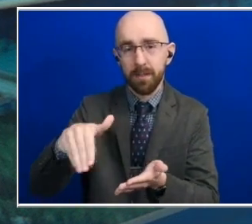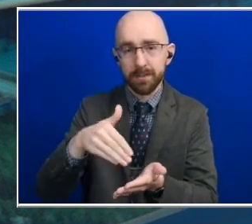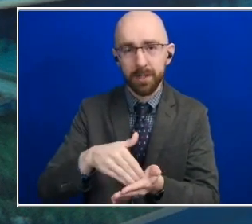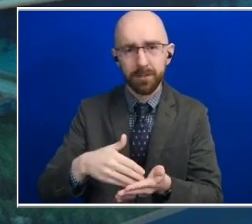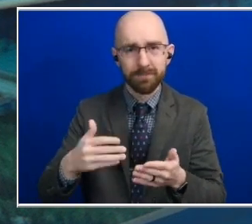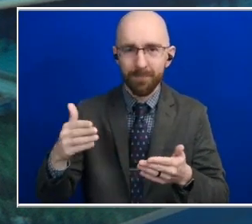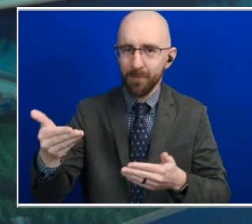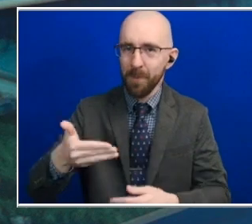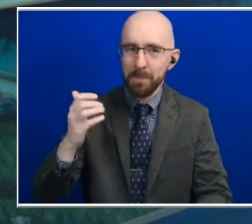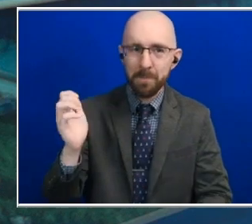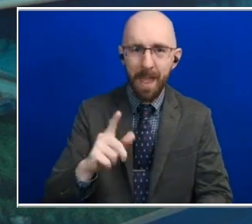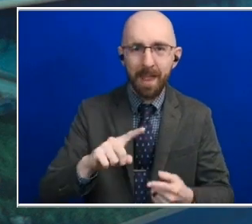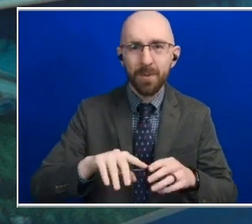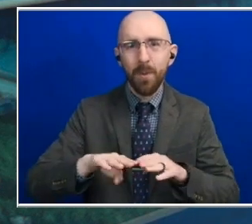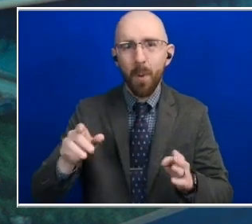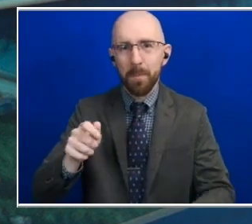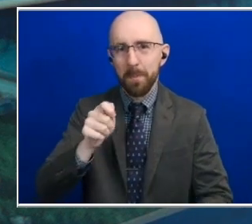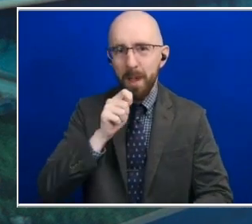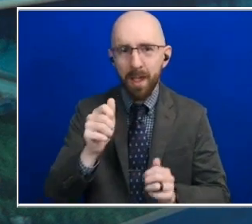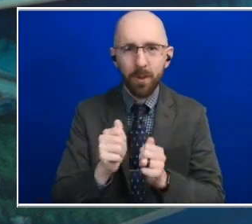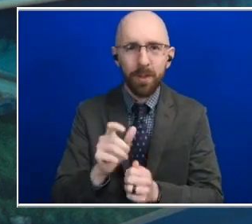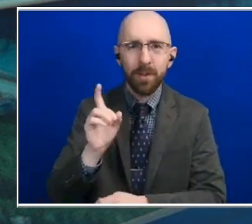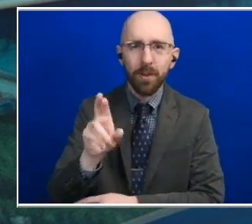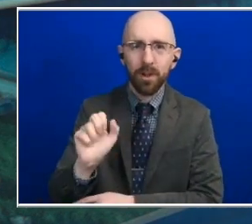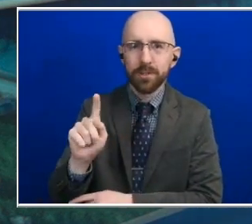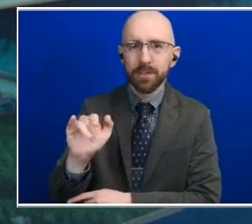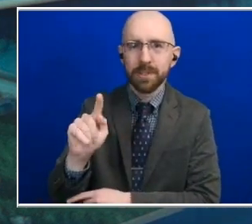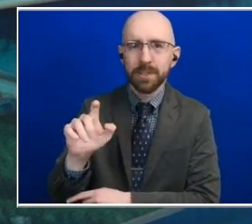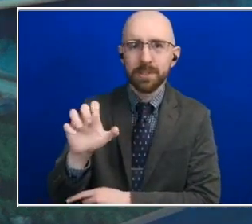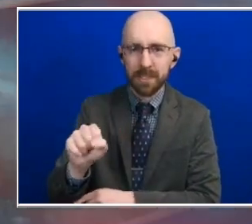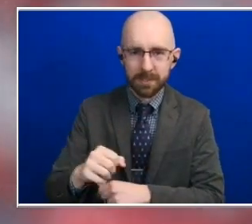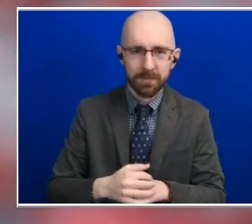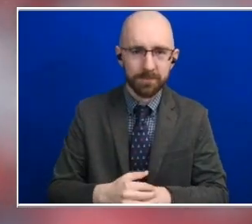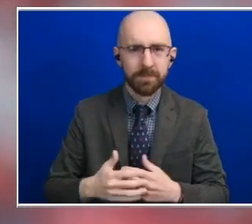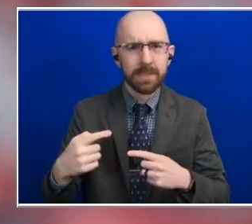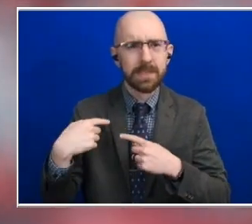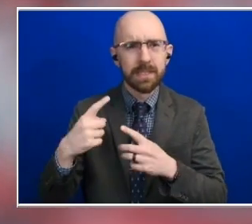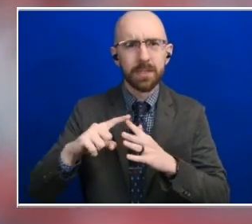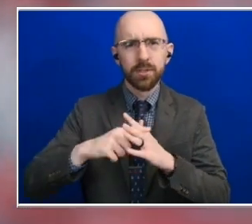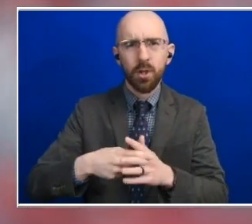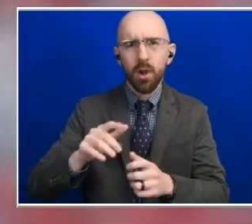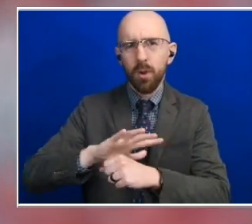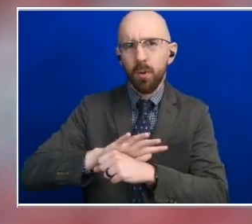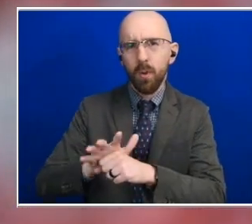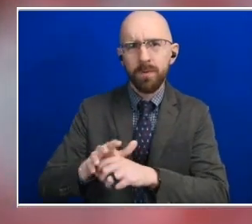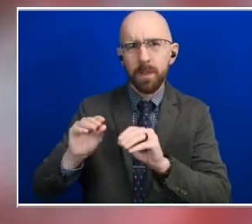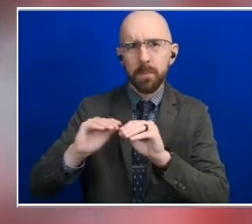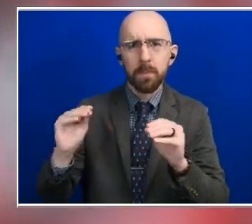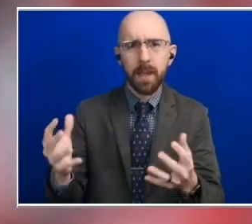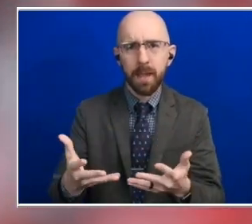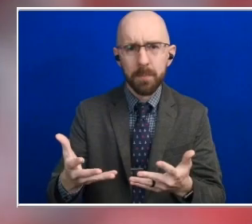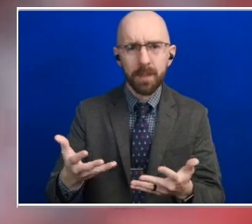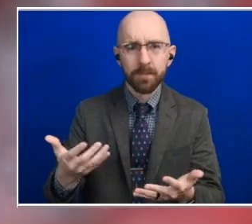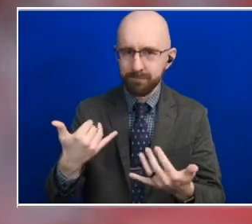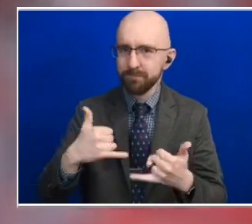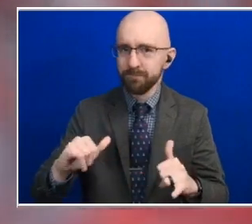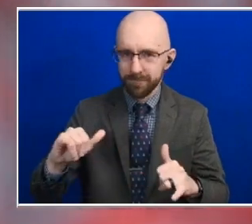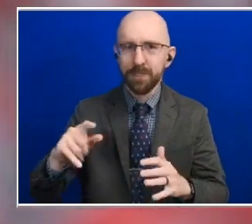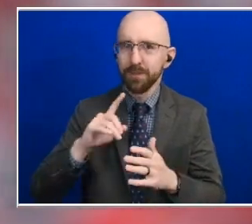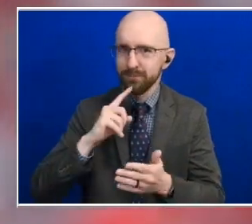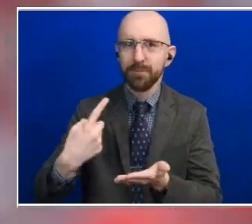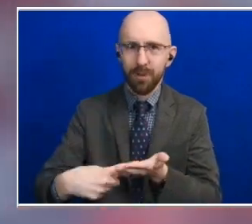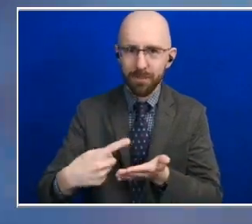to Open Mics with Dr. Stites. All right, now since the start of the COVID pandemic, and yes, we still do talk about COVID, tens of millions of